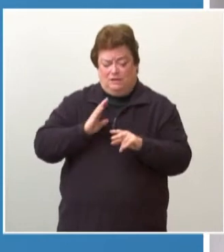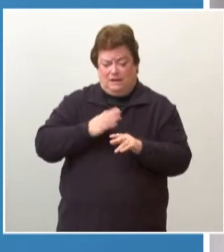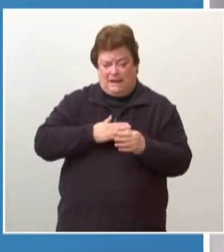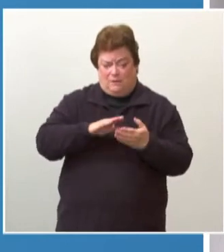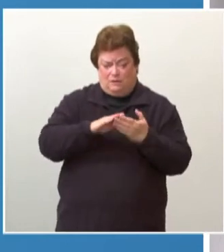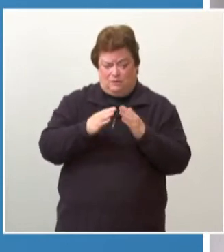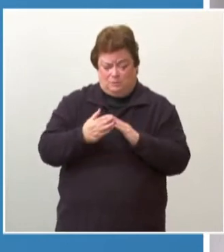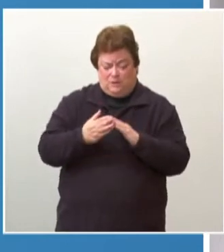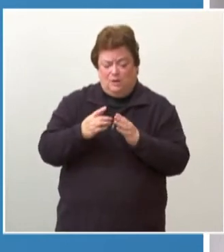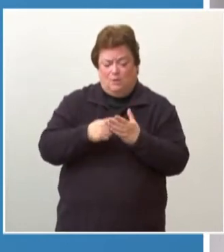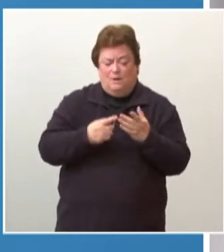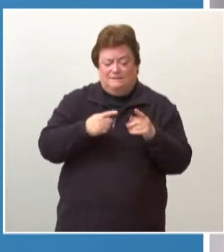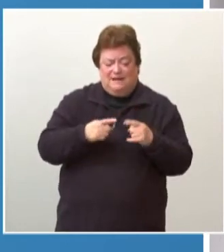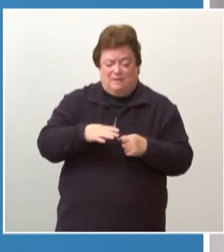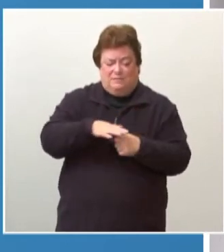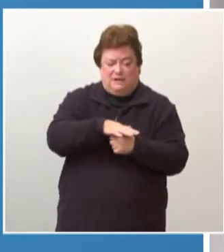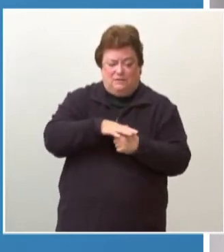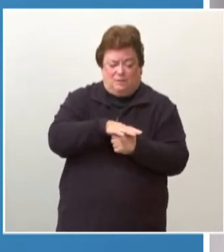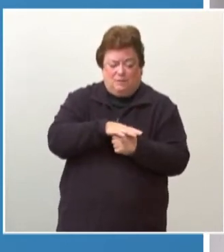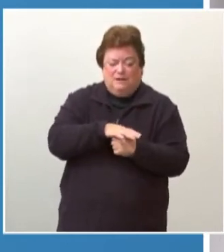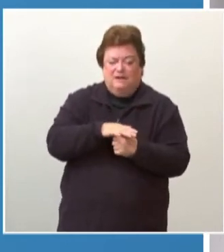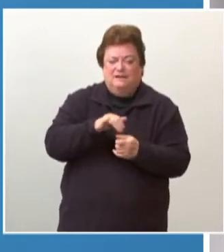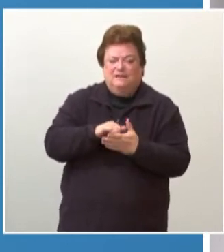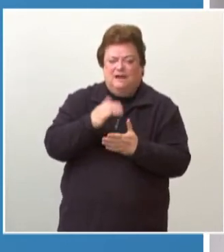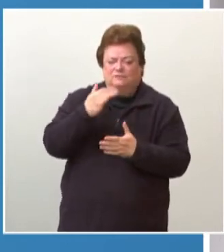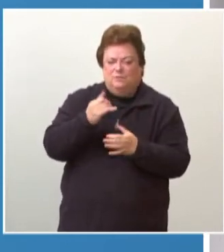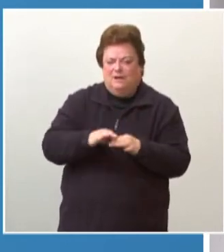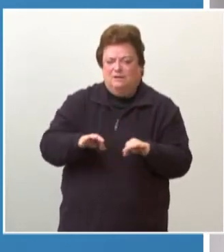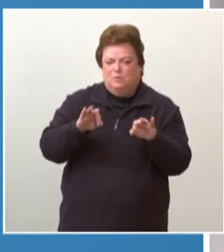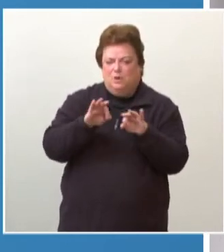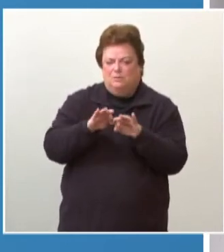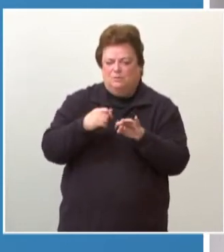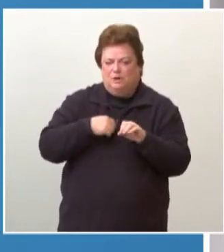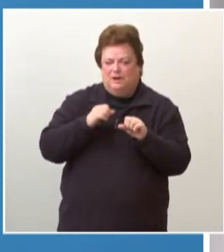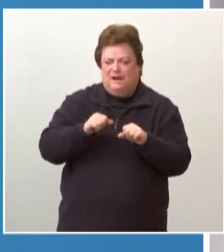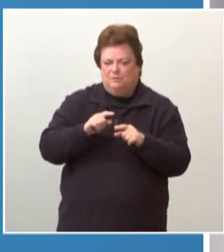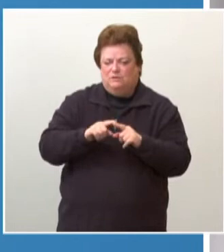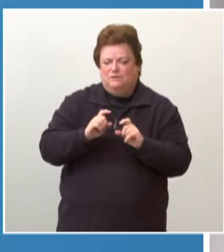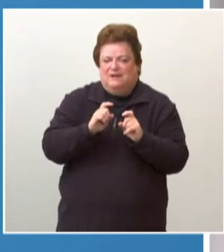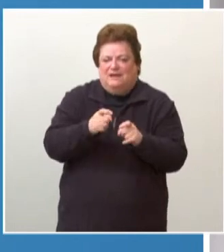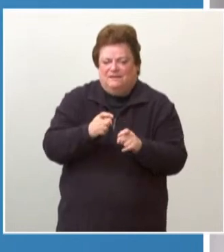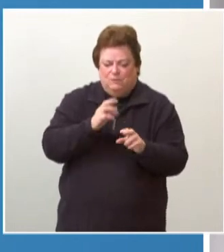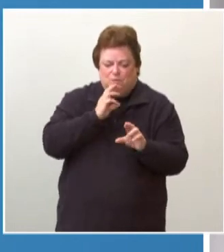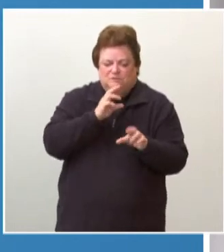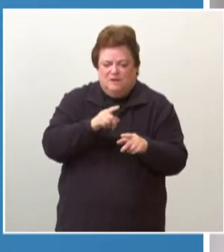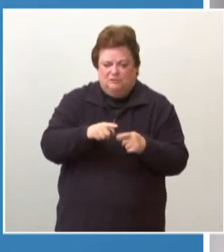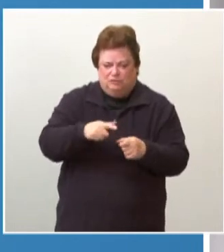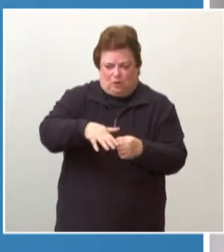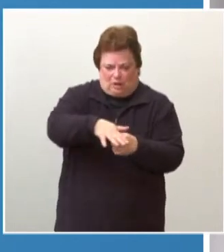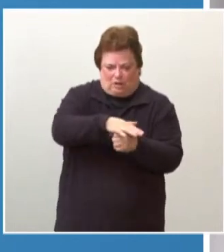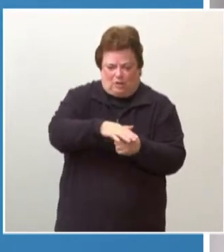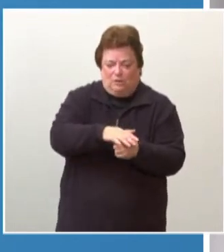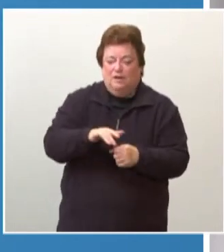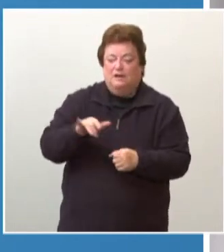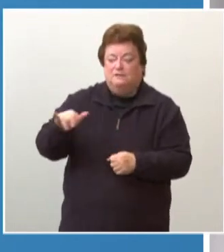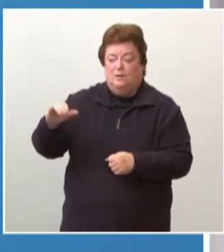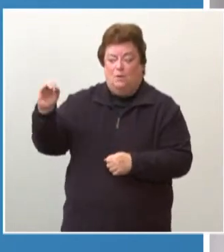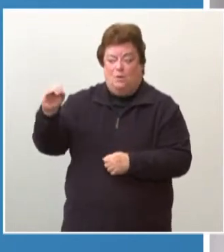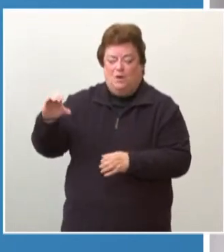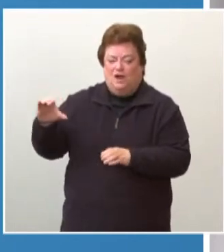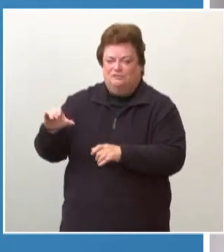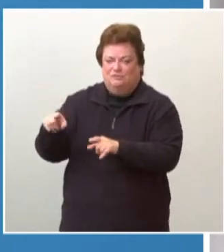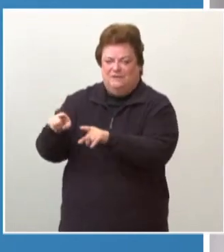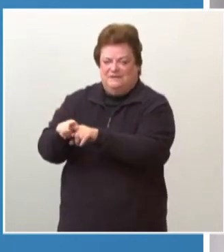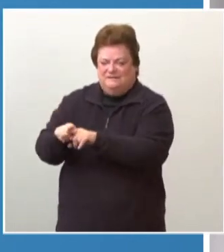what's happening locally. That's why it's so important that we're able to give a local response. And that's what Omaha is doing now.